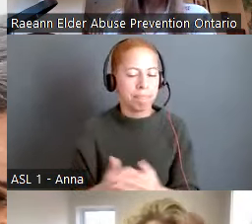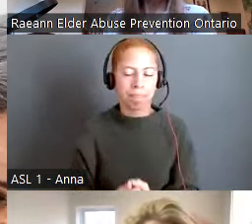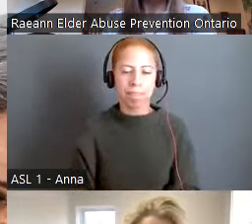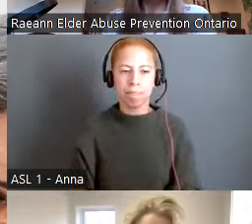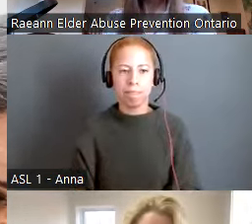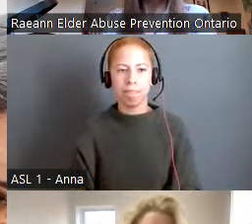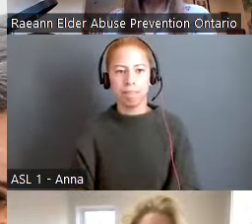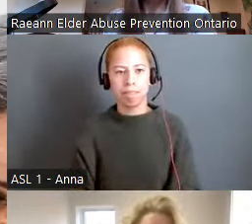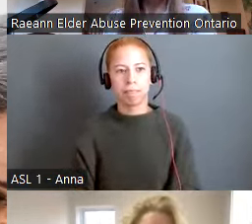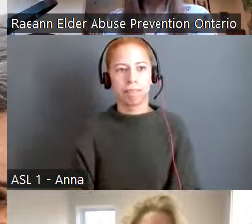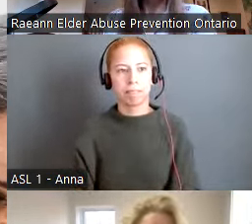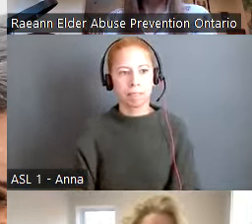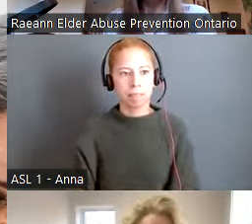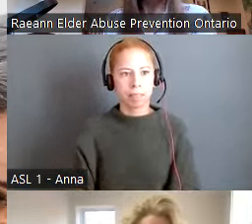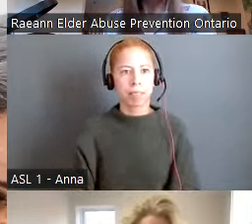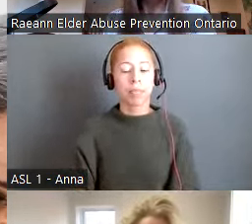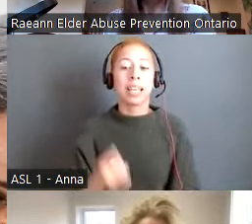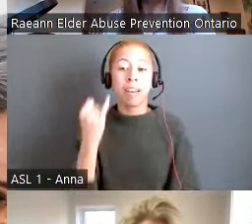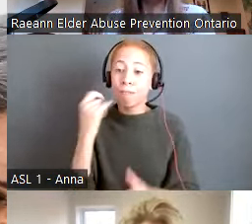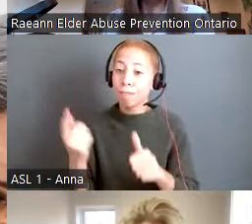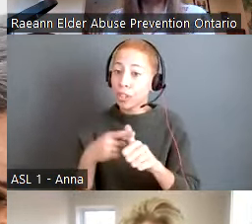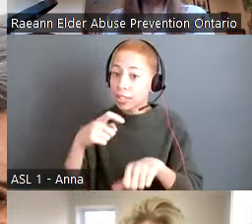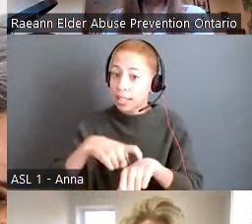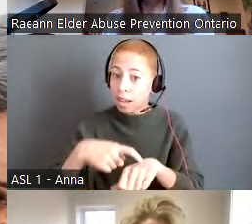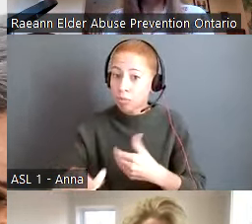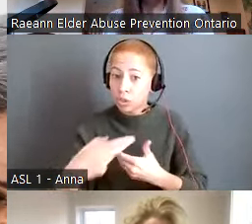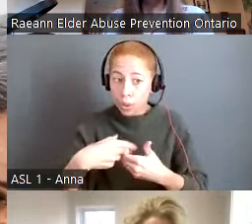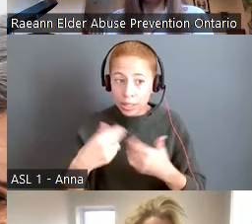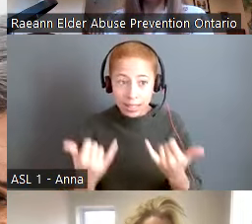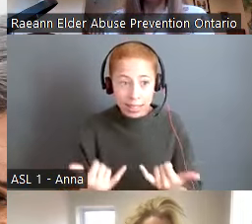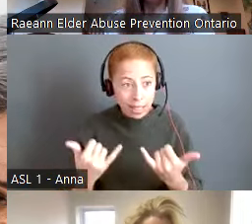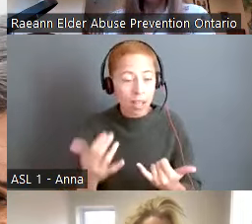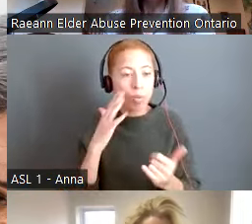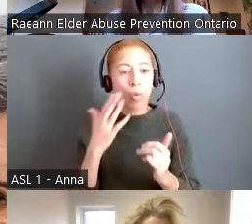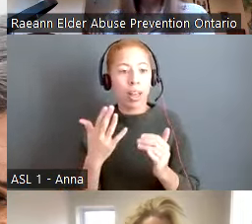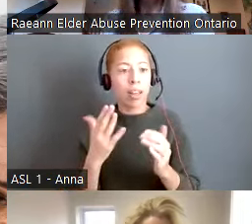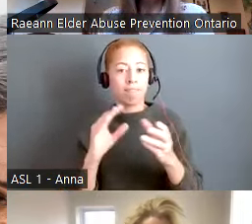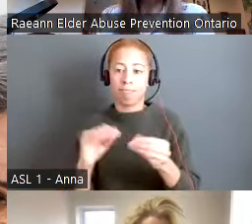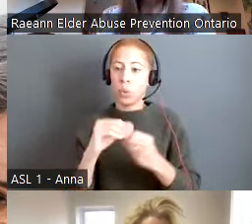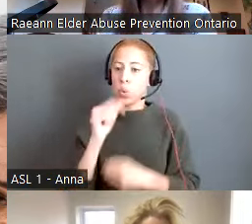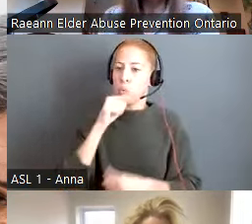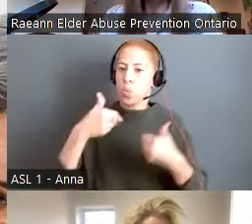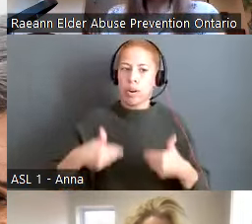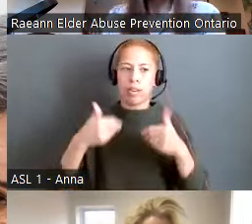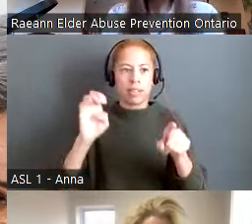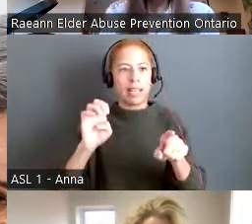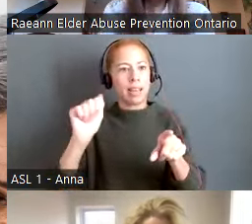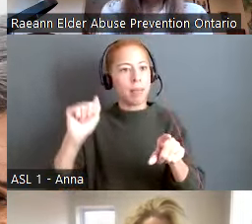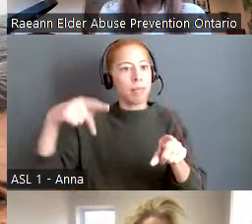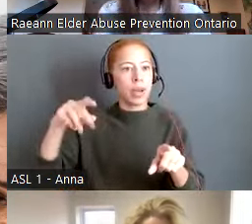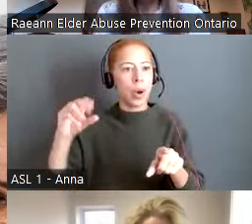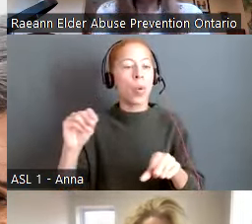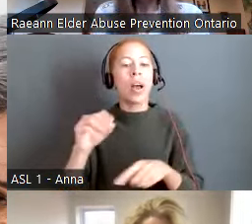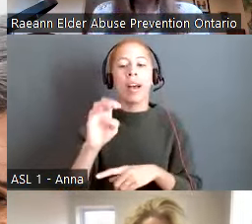For those who are joining us for the first time, just to give you a couple slides just about who we are. Elder Abuse Prevention Ontario is a